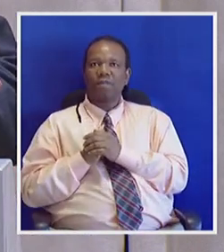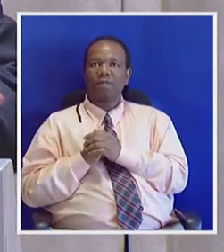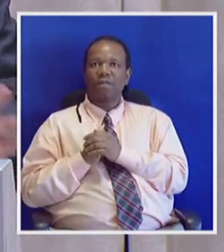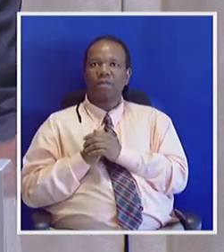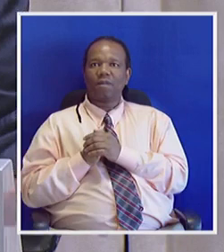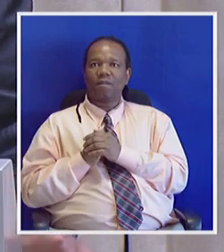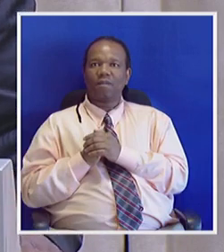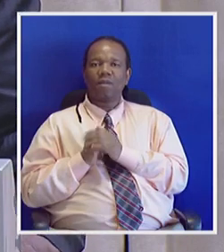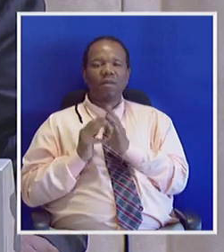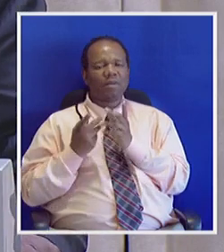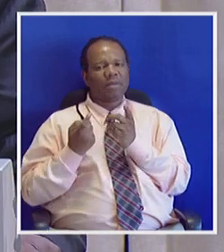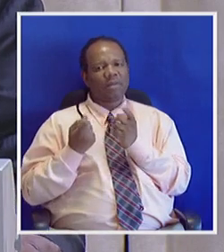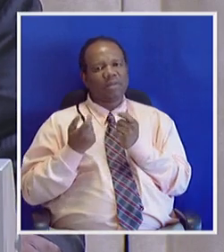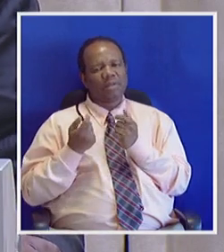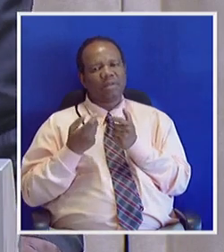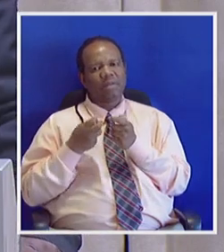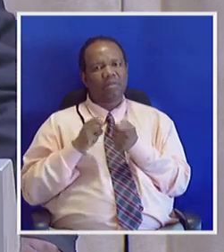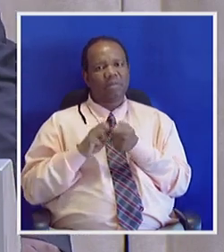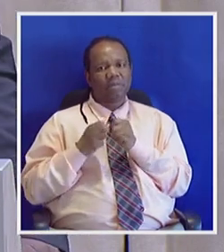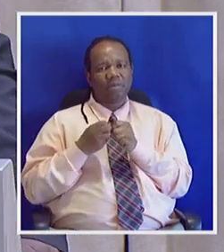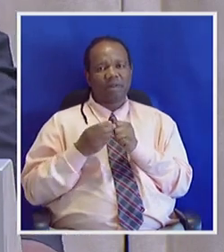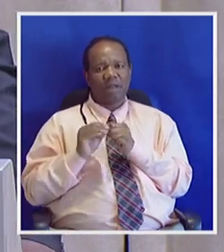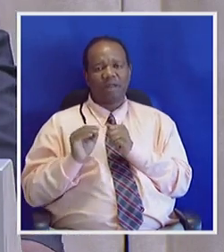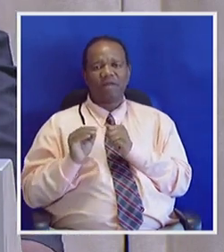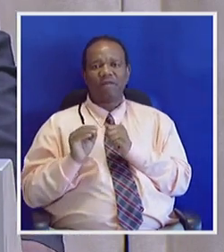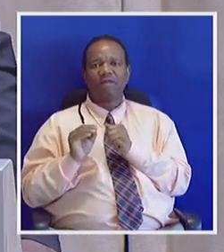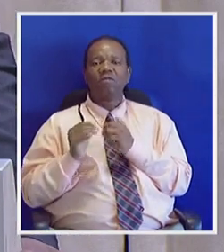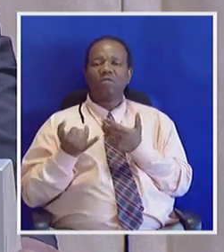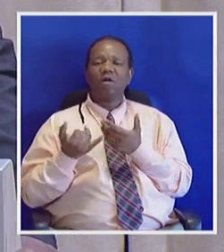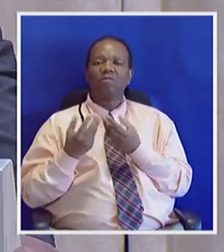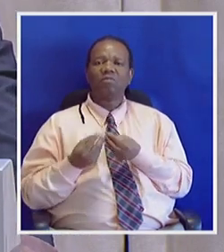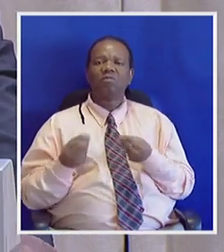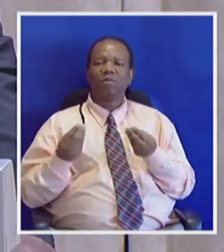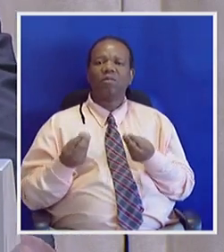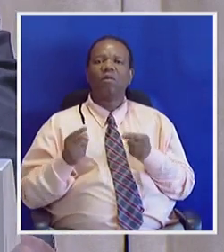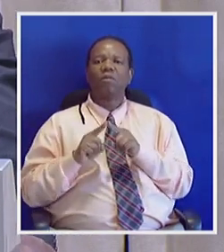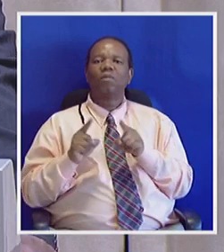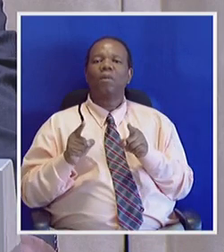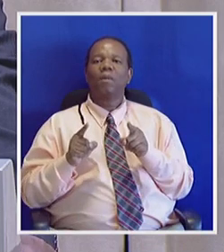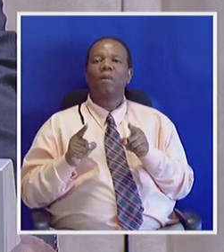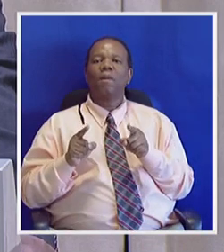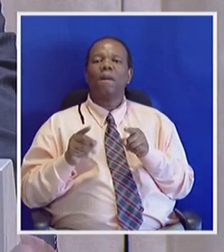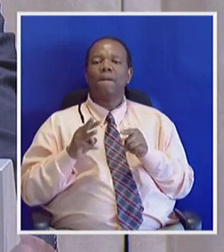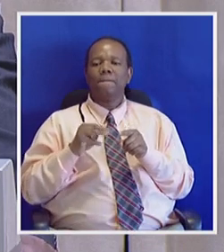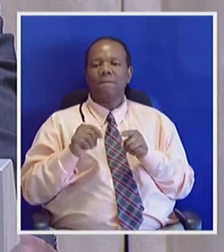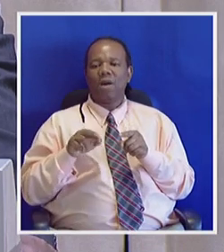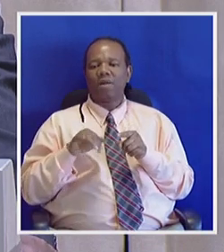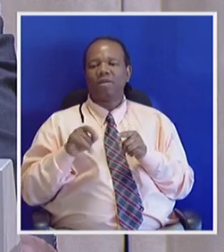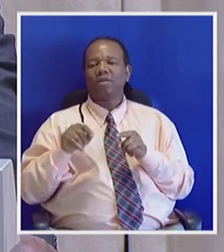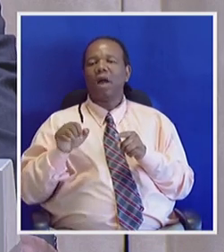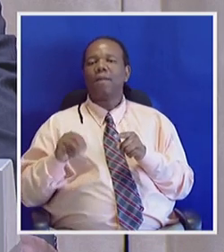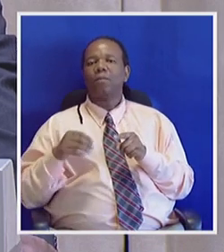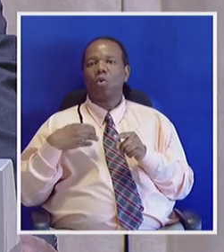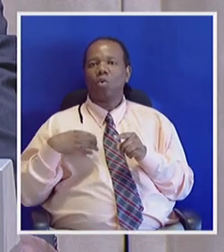encountered a few difficulties which they have now sorted out, and that maritime school or college is now going